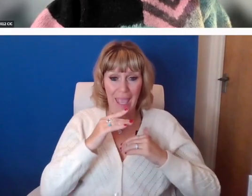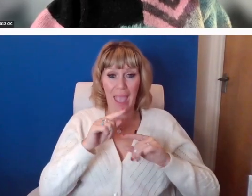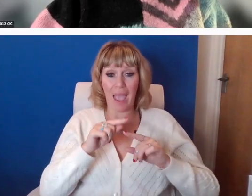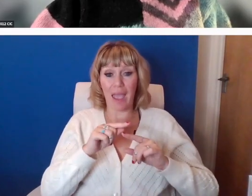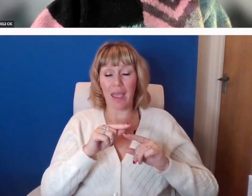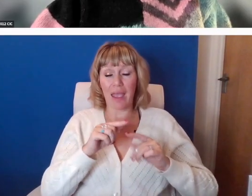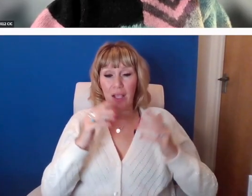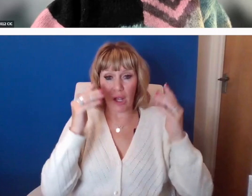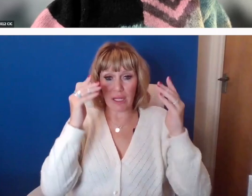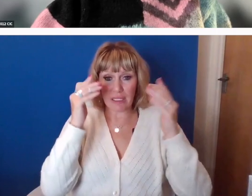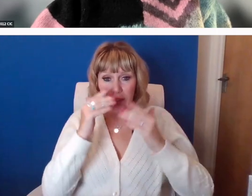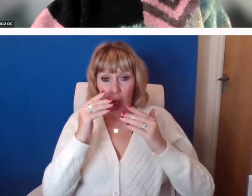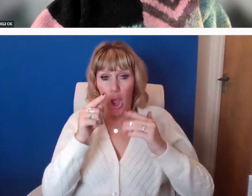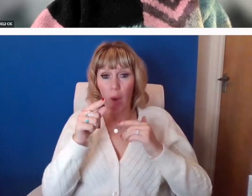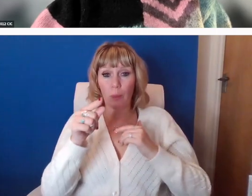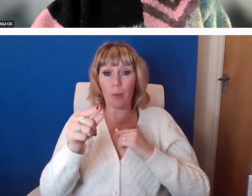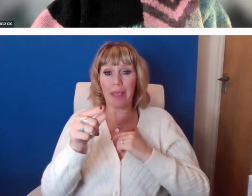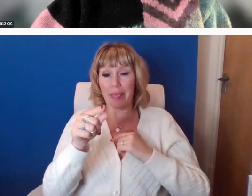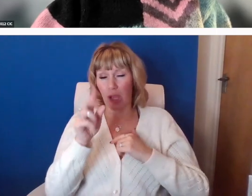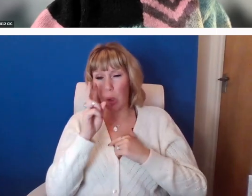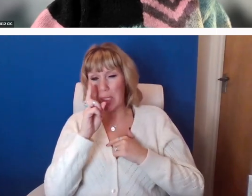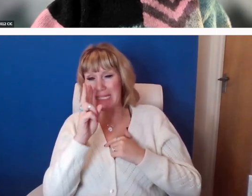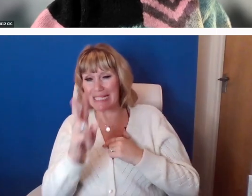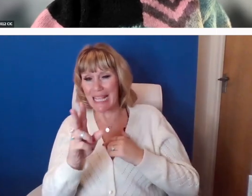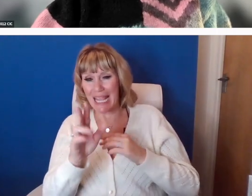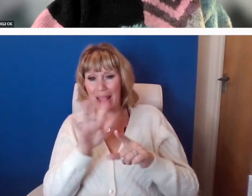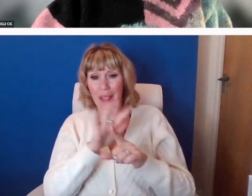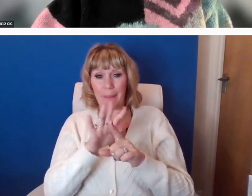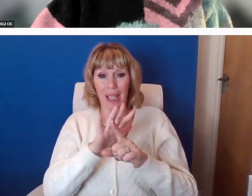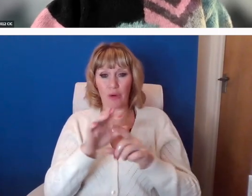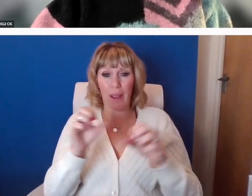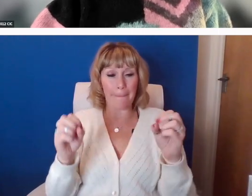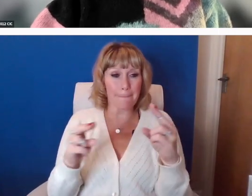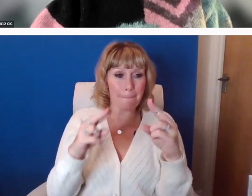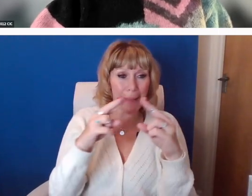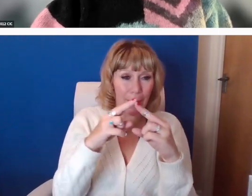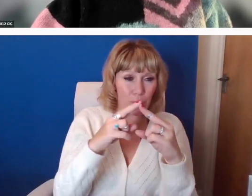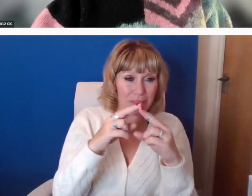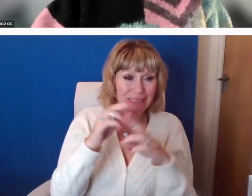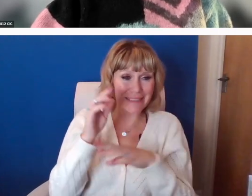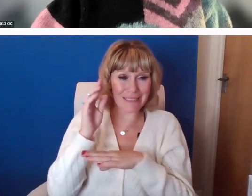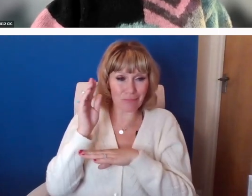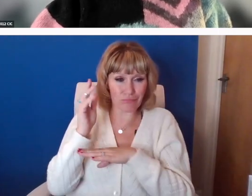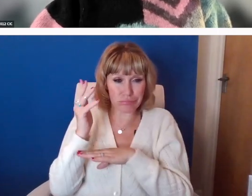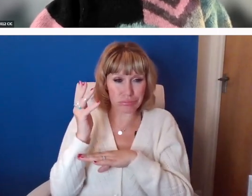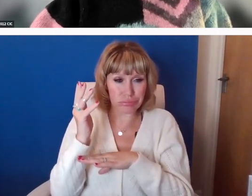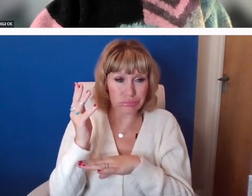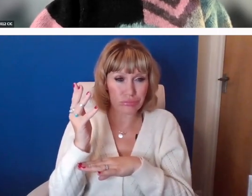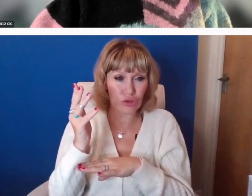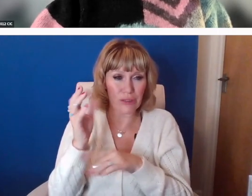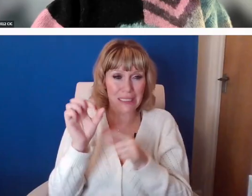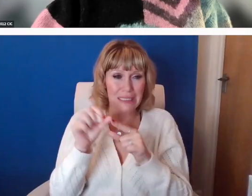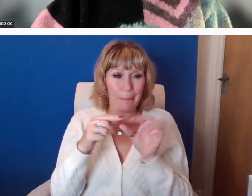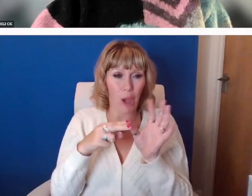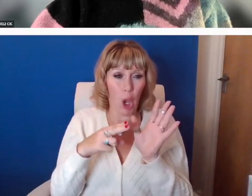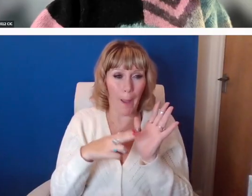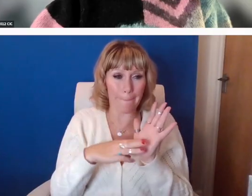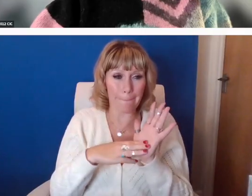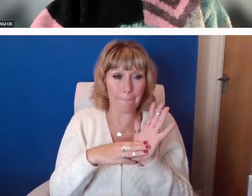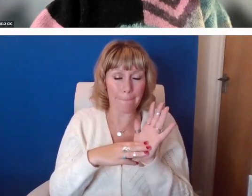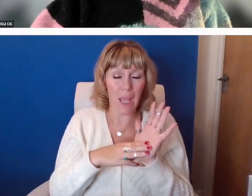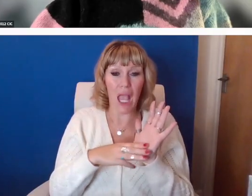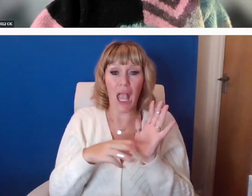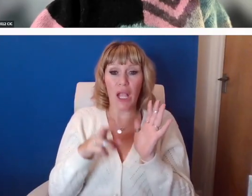desert-like area with sand, mountains, and palm trees. I think this is probably a real place, but I think it's also